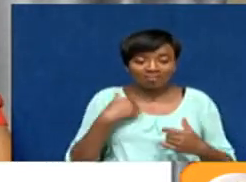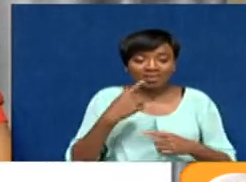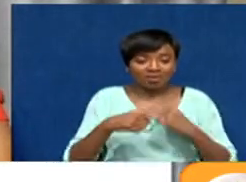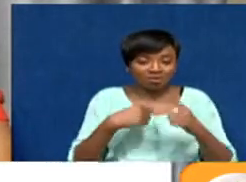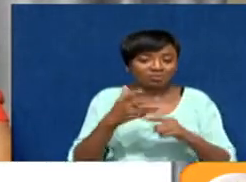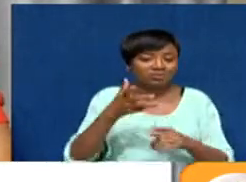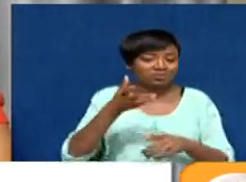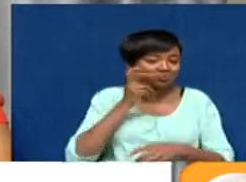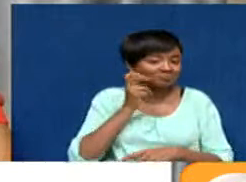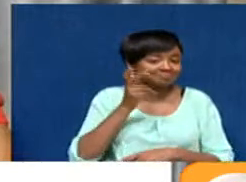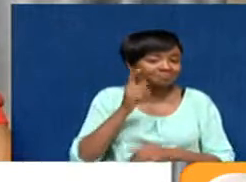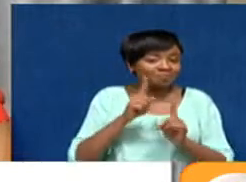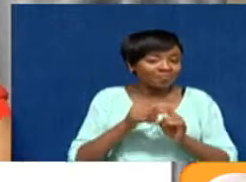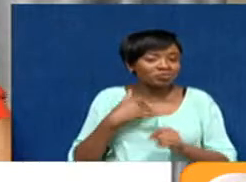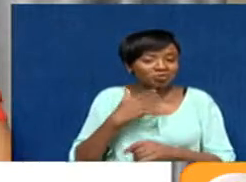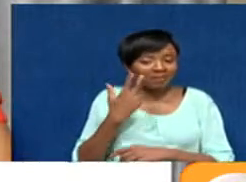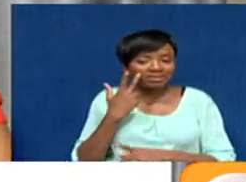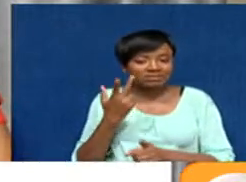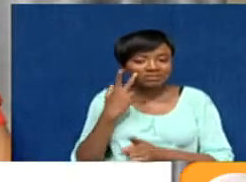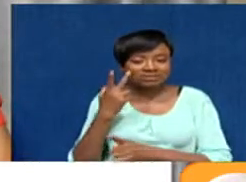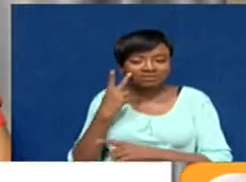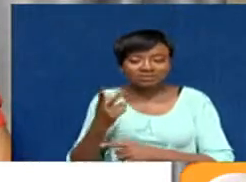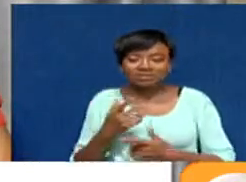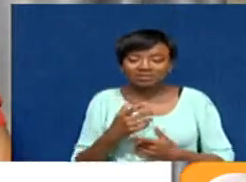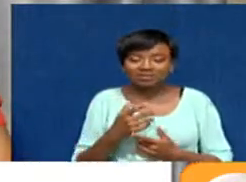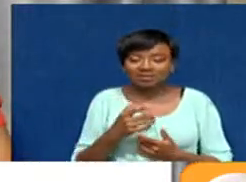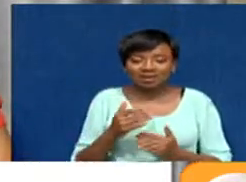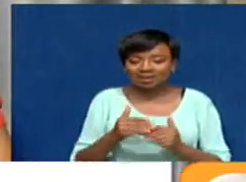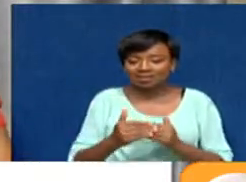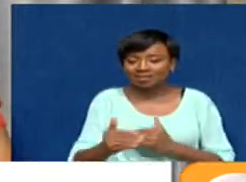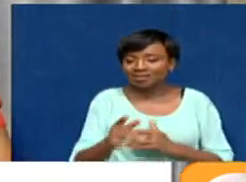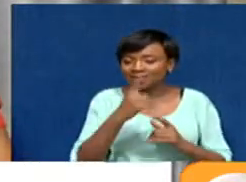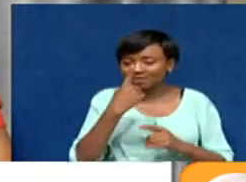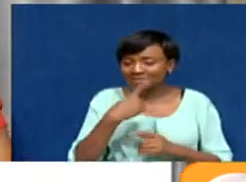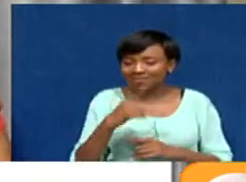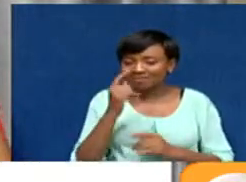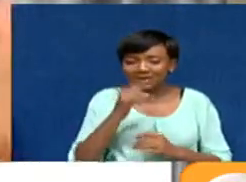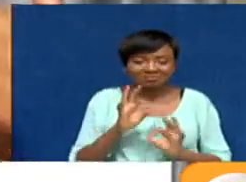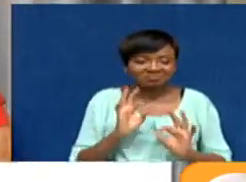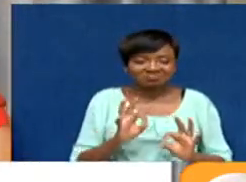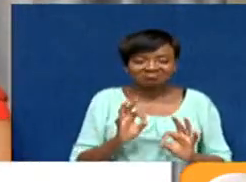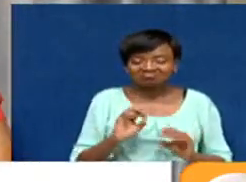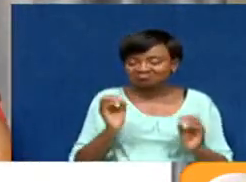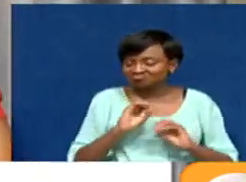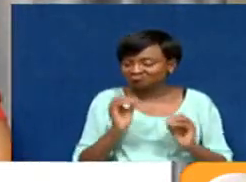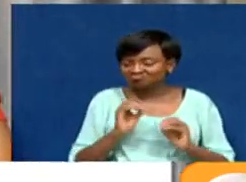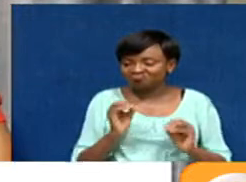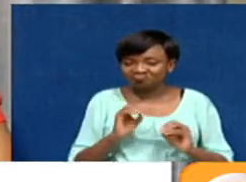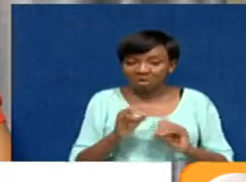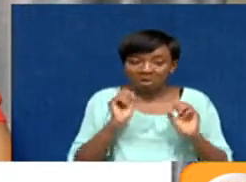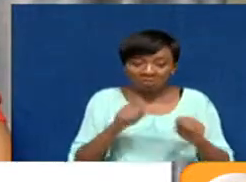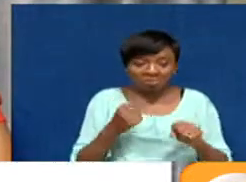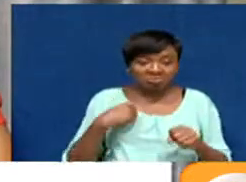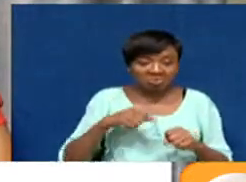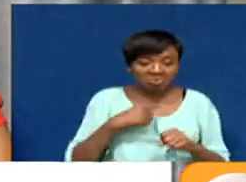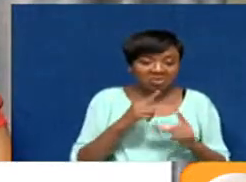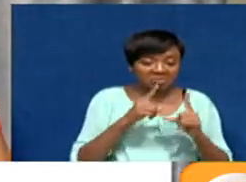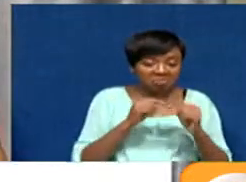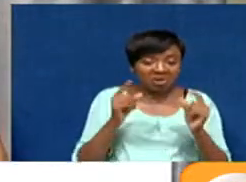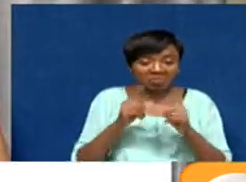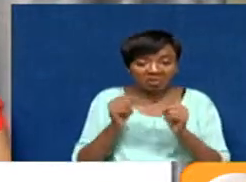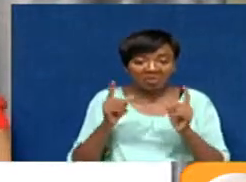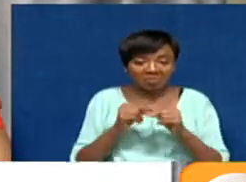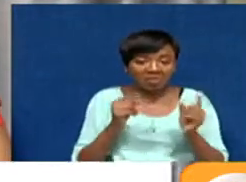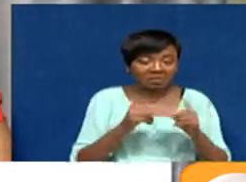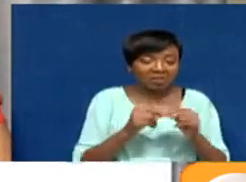listening, and I've seen that things are not very right. We could be cushioning our words or using the right words that